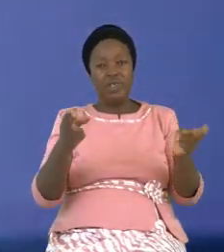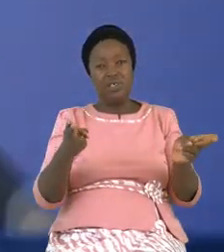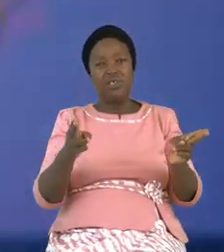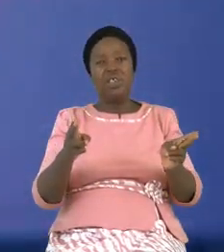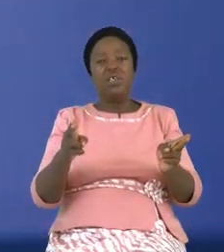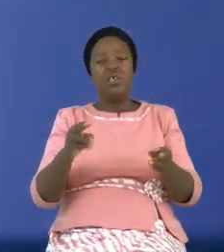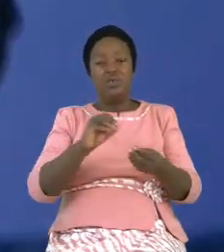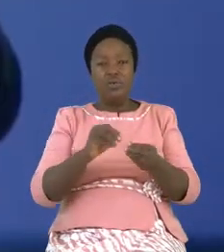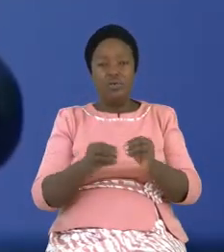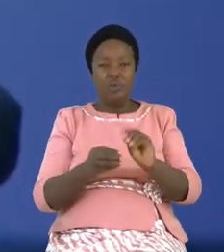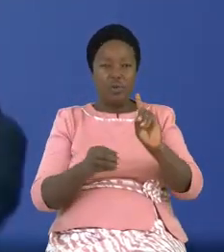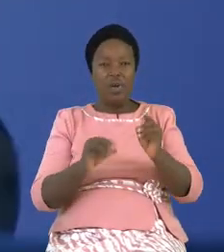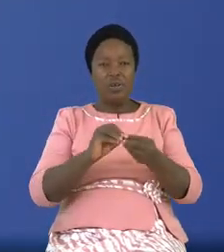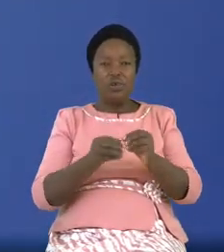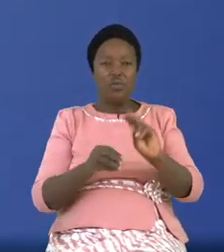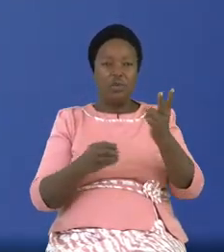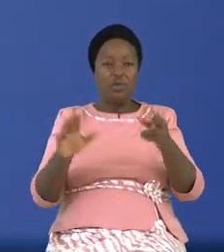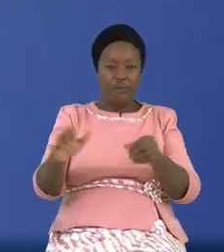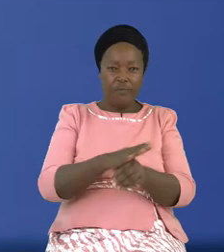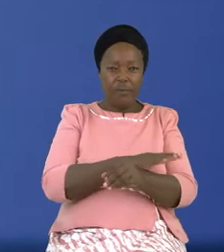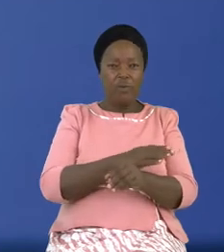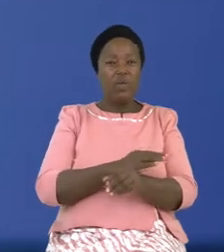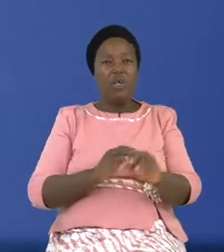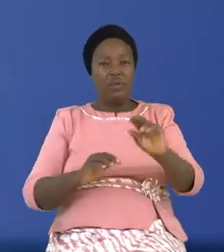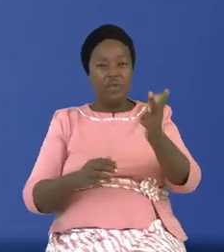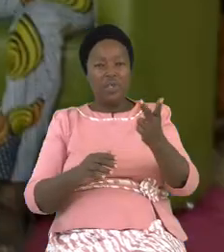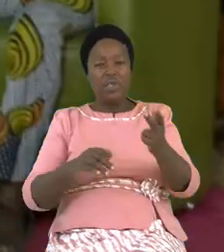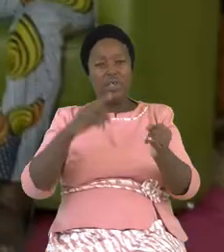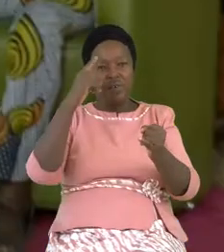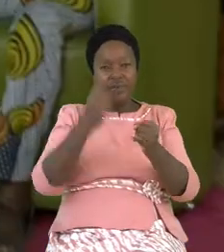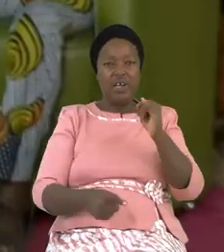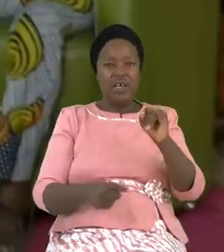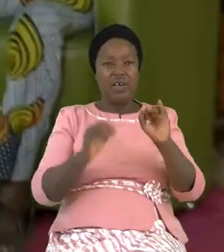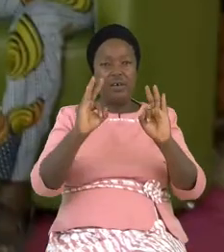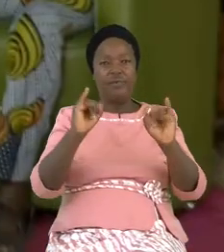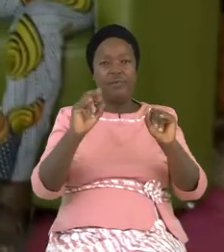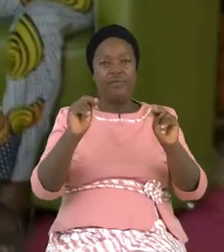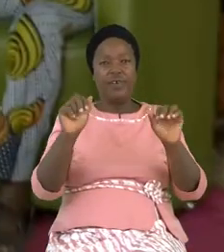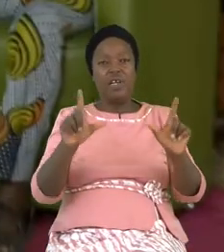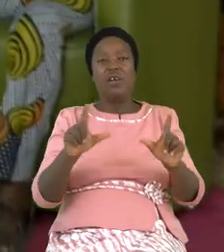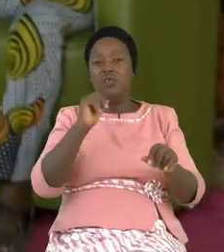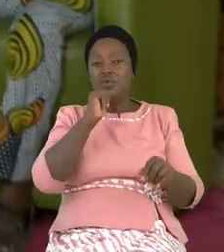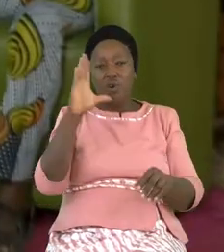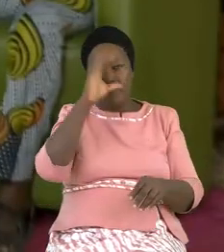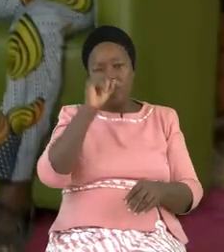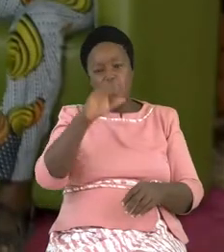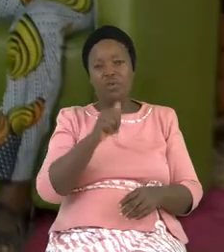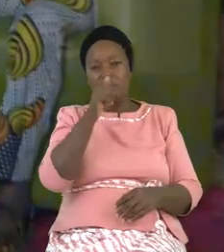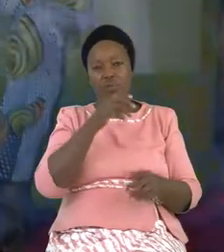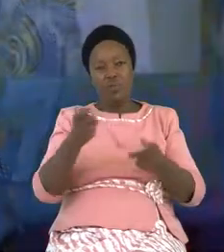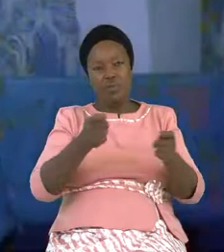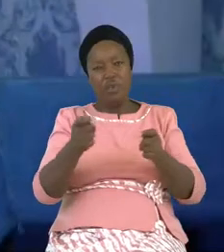two. Final, number three. You will not miss your dominion. The secret